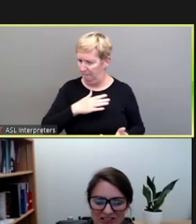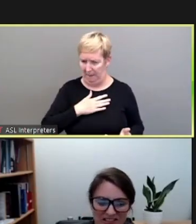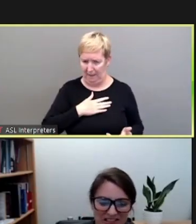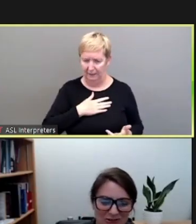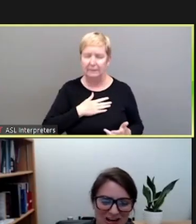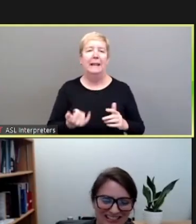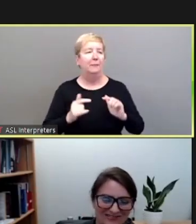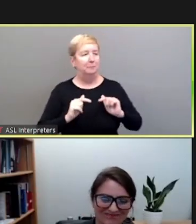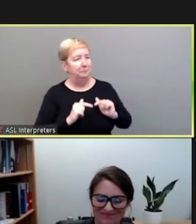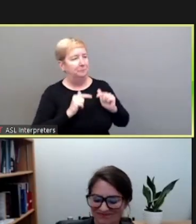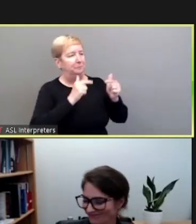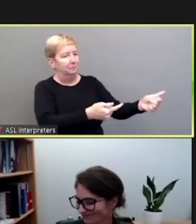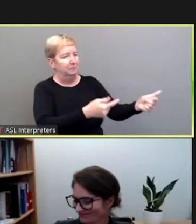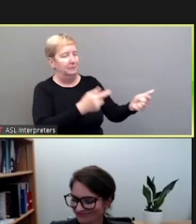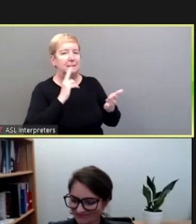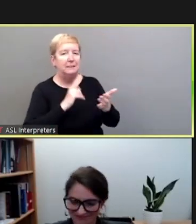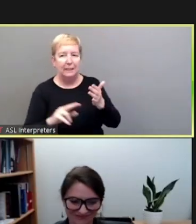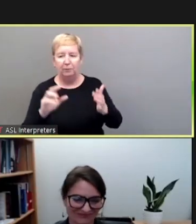to Secretary Grace.